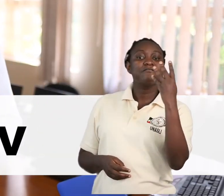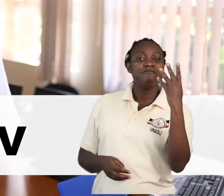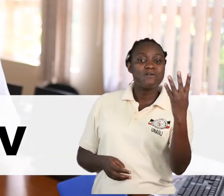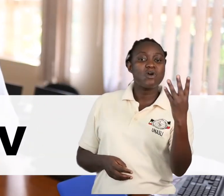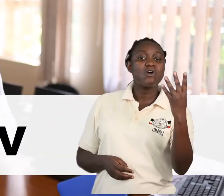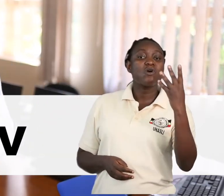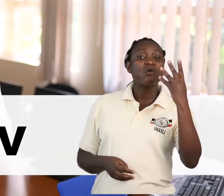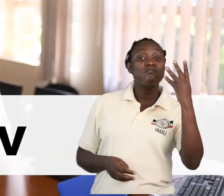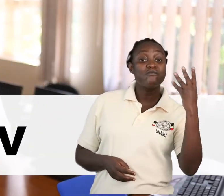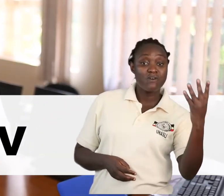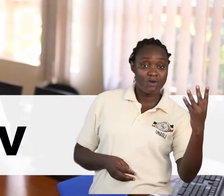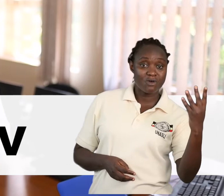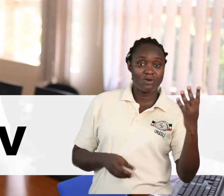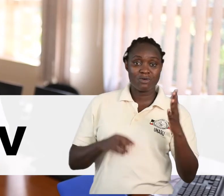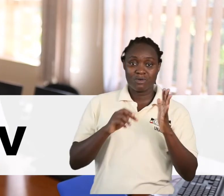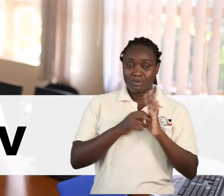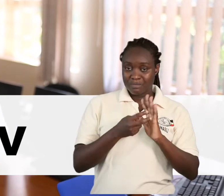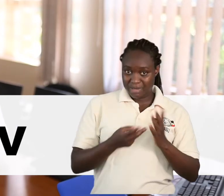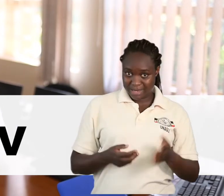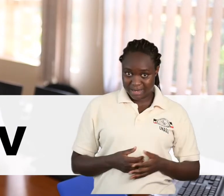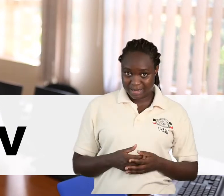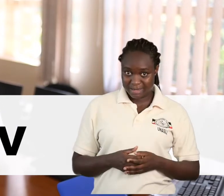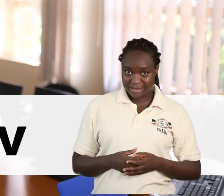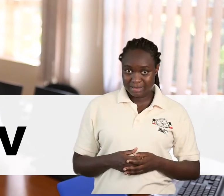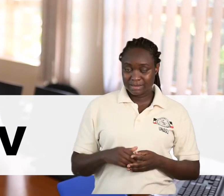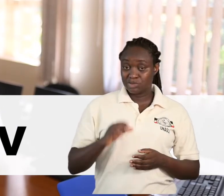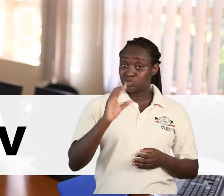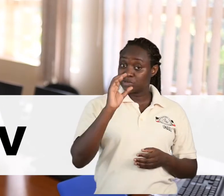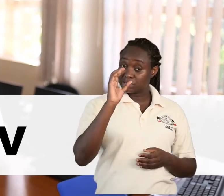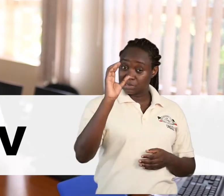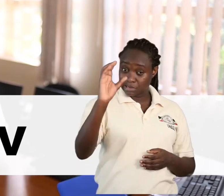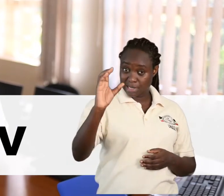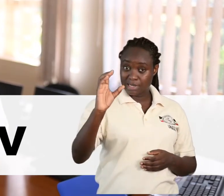344 will equal to C,